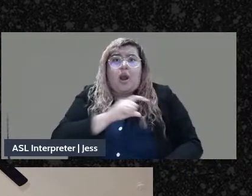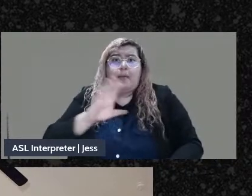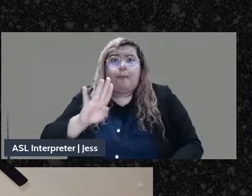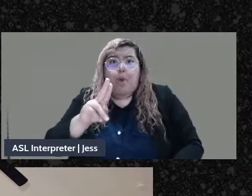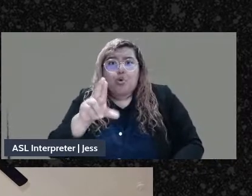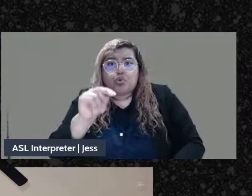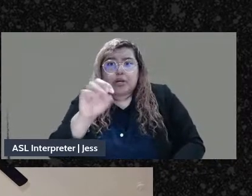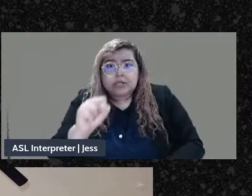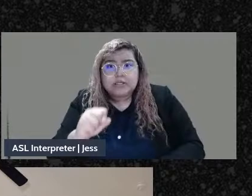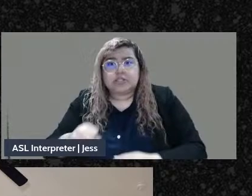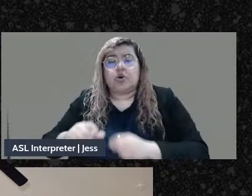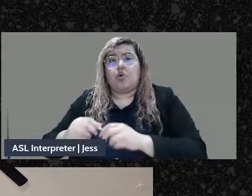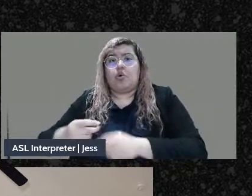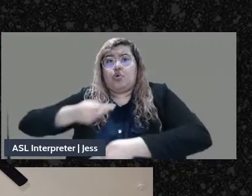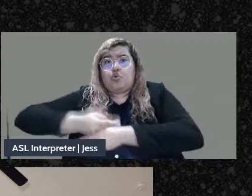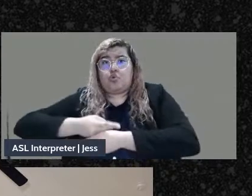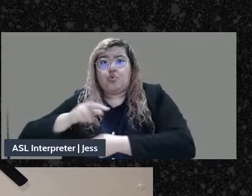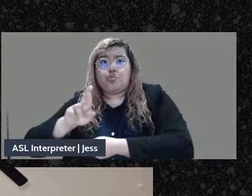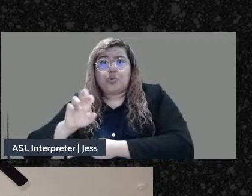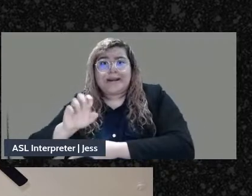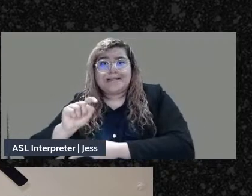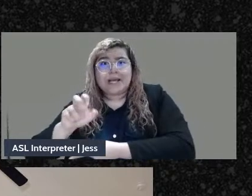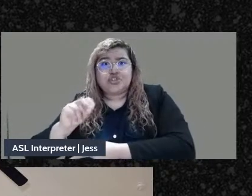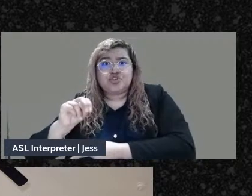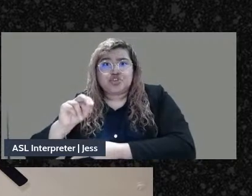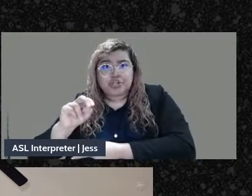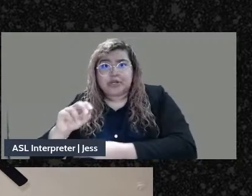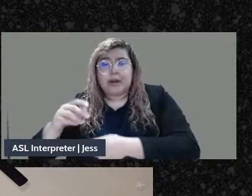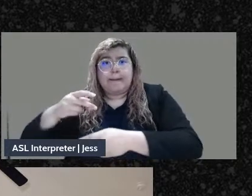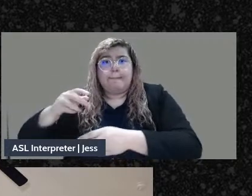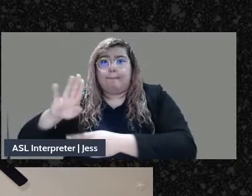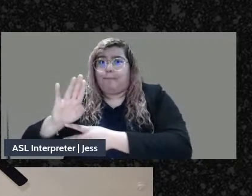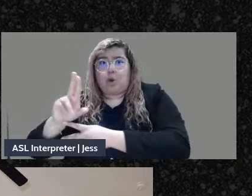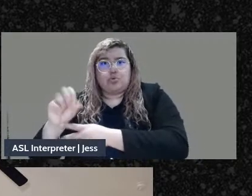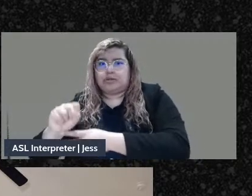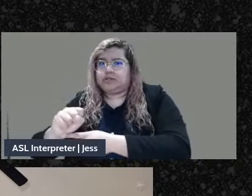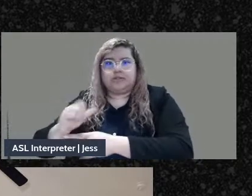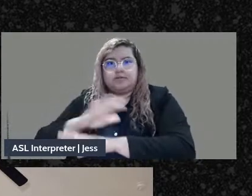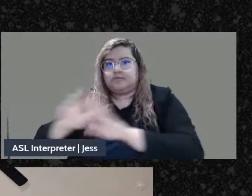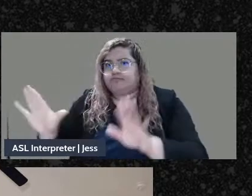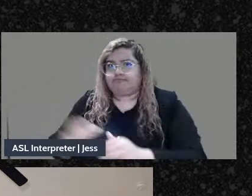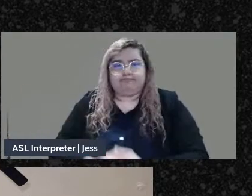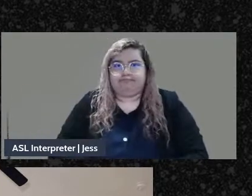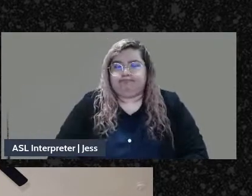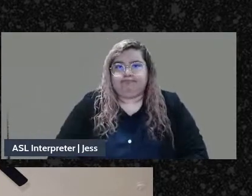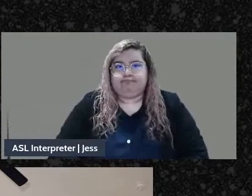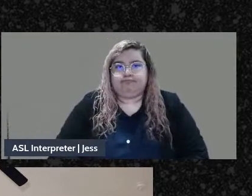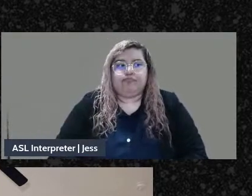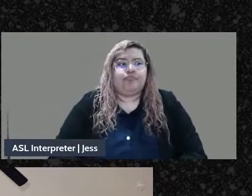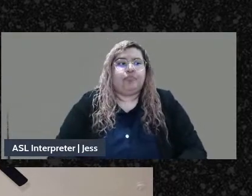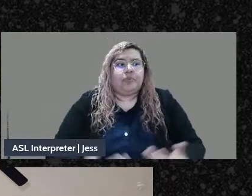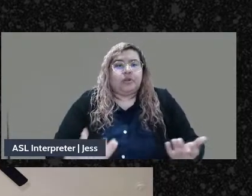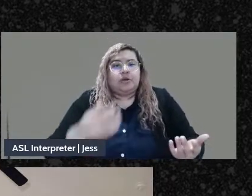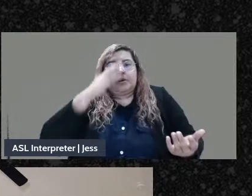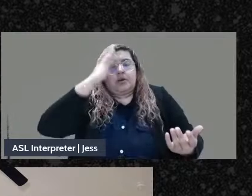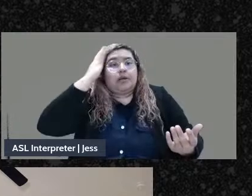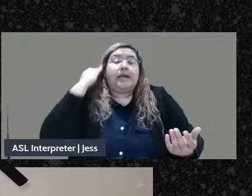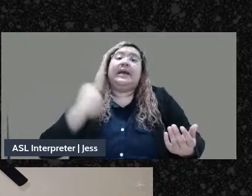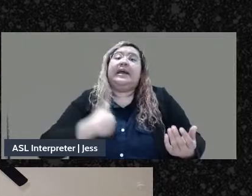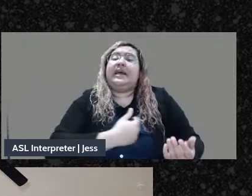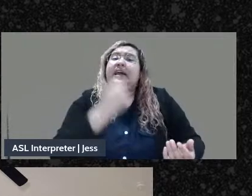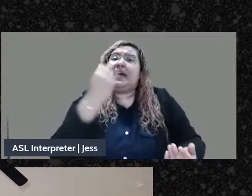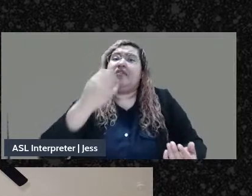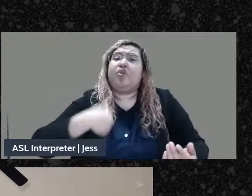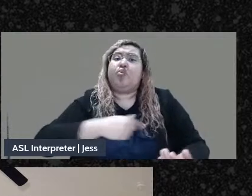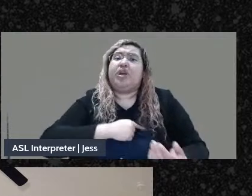I'll end with like some of the things we're learning. One is that like the city will go back to its old shape if we don't stay alert, right? Like